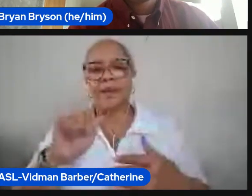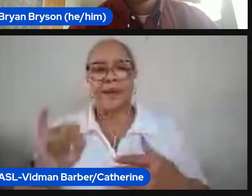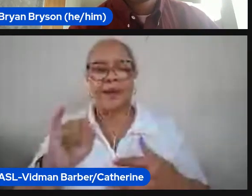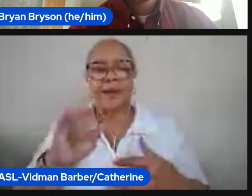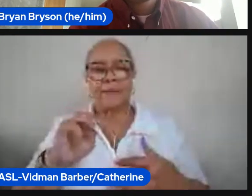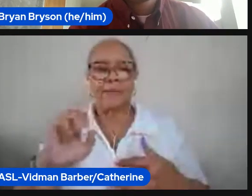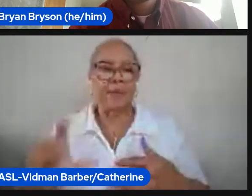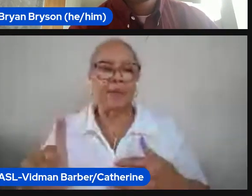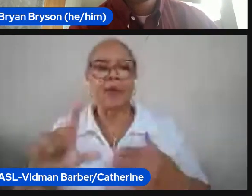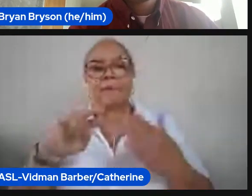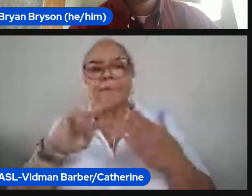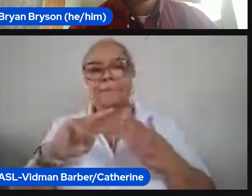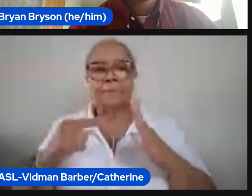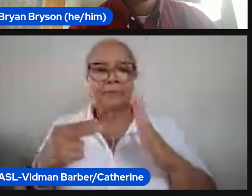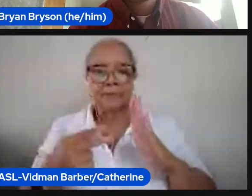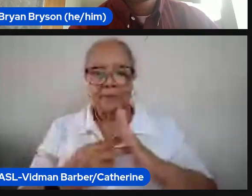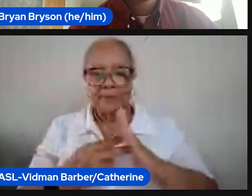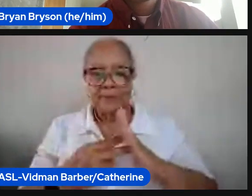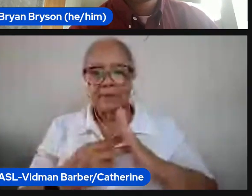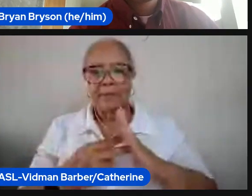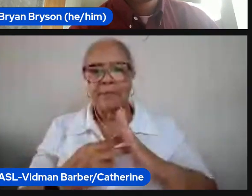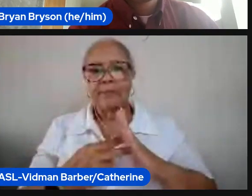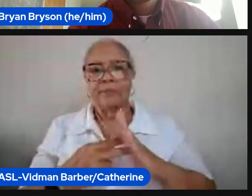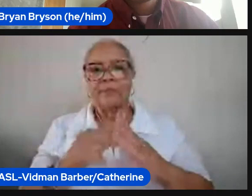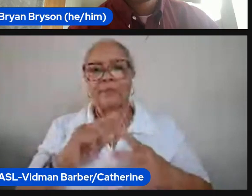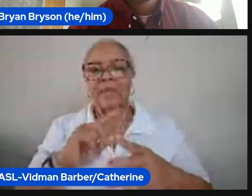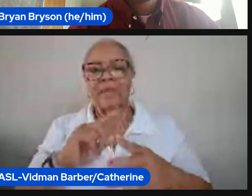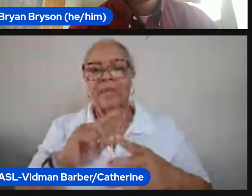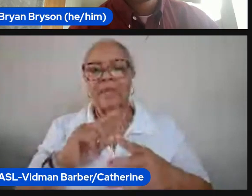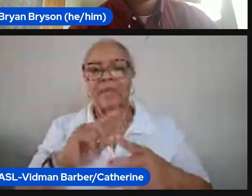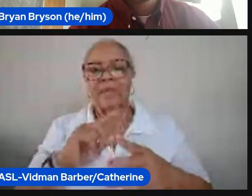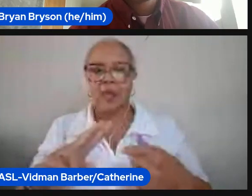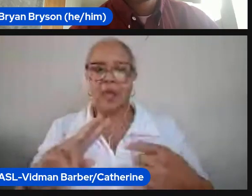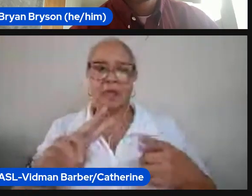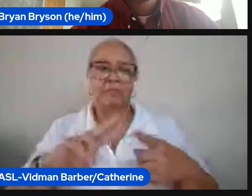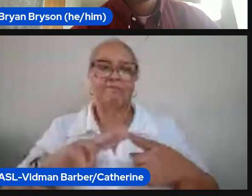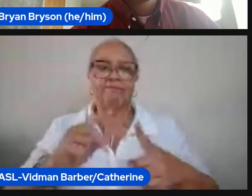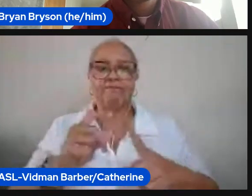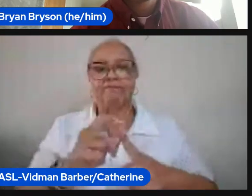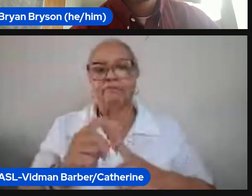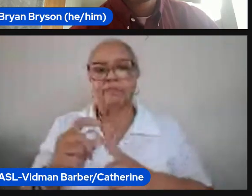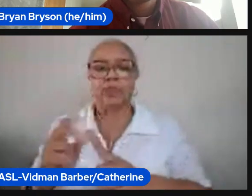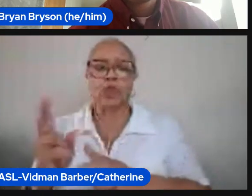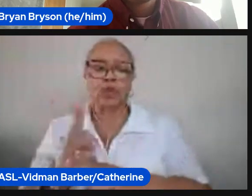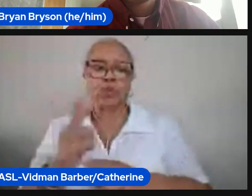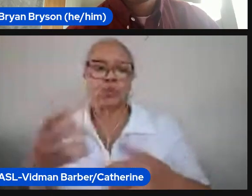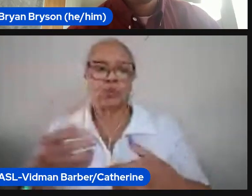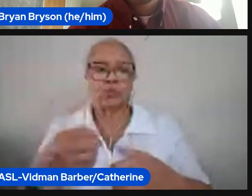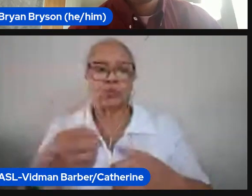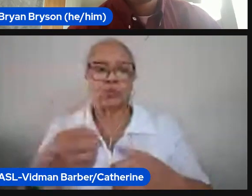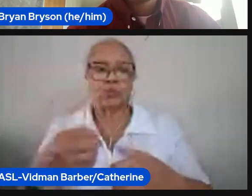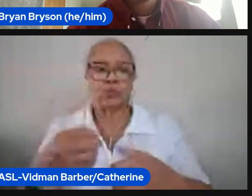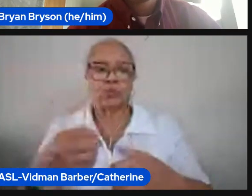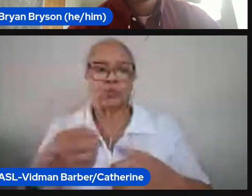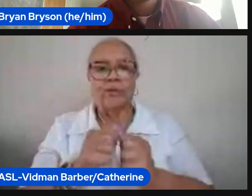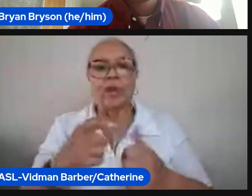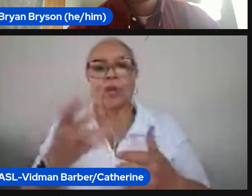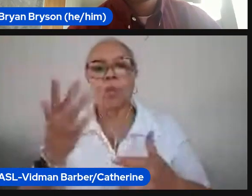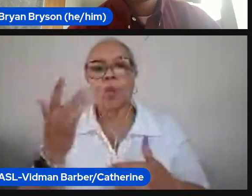learning, and how those terms are, used together and why? Danielle, you want to